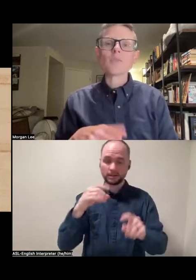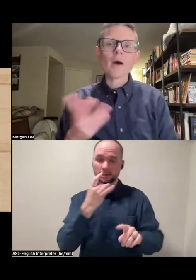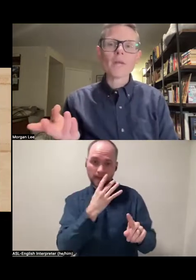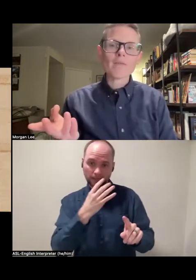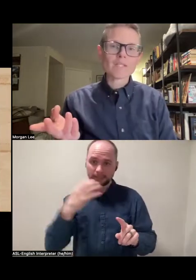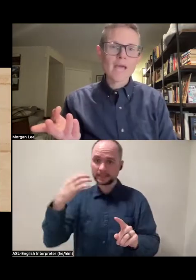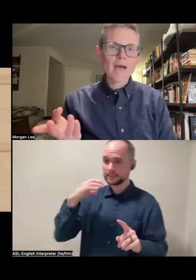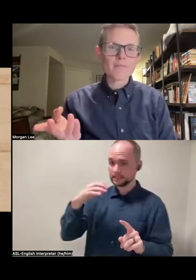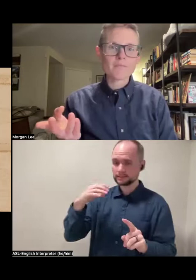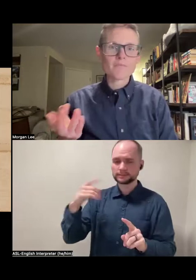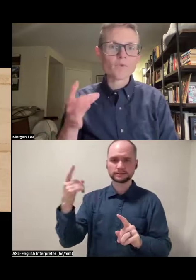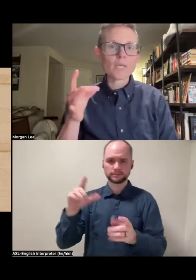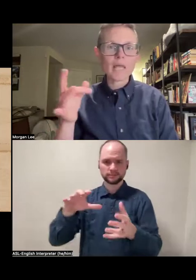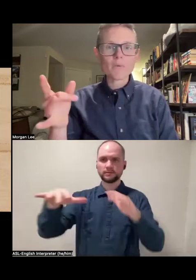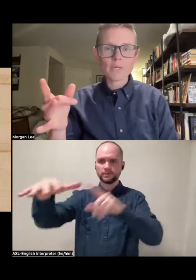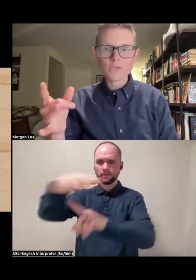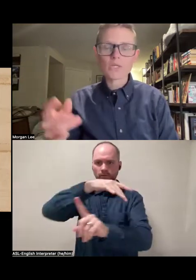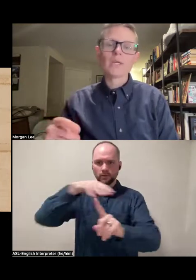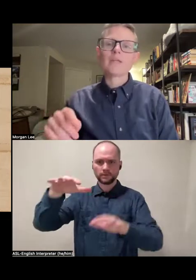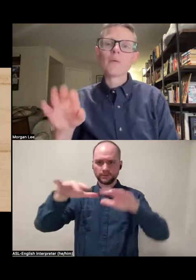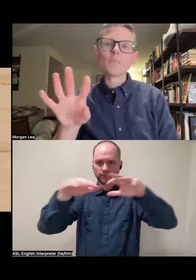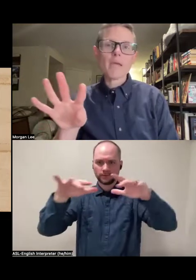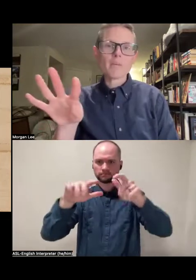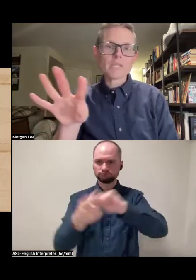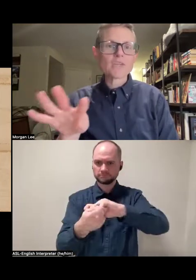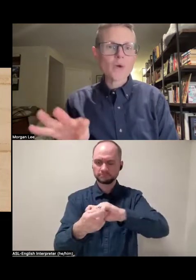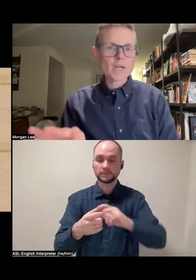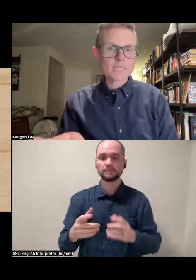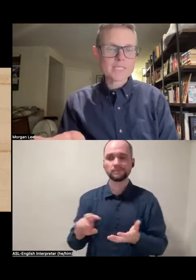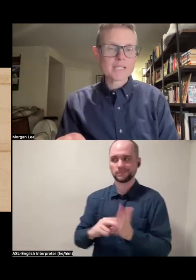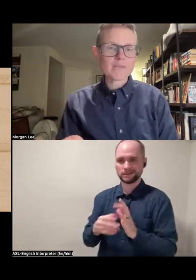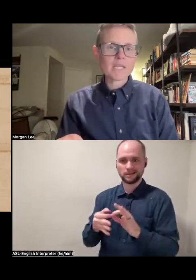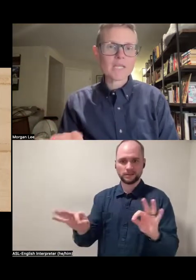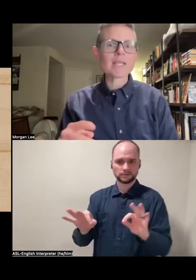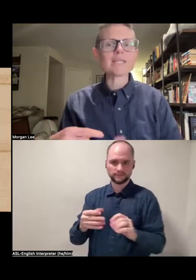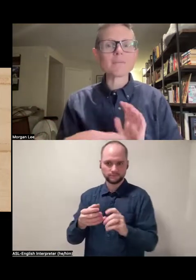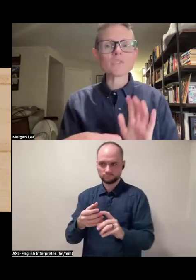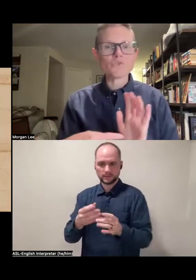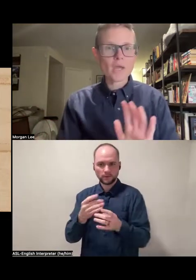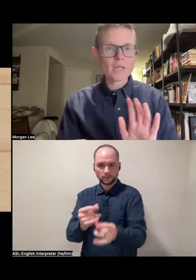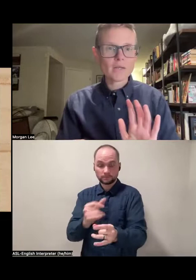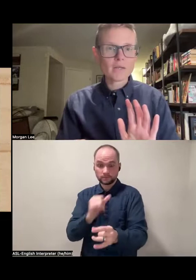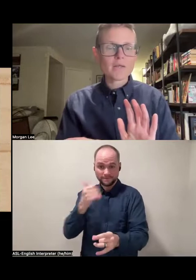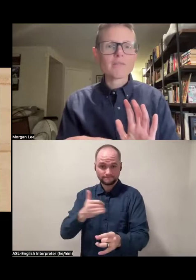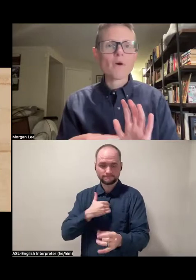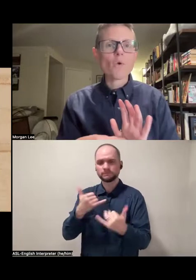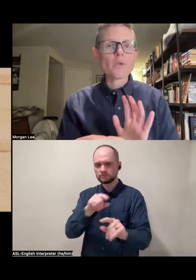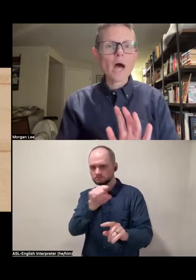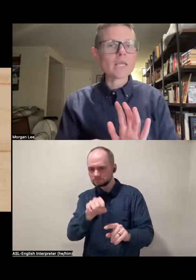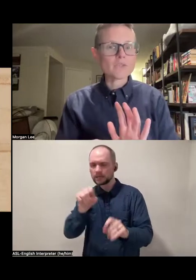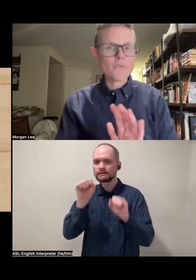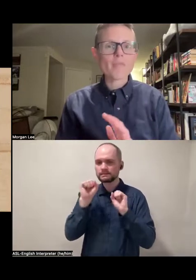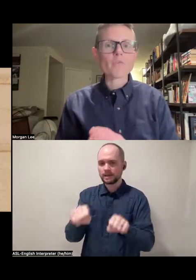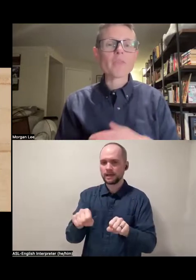So without having to have fluent language, they would be able to interact with this activity and demonstrate their